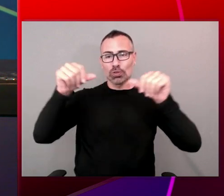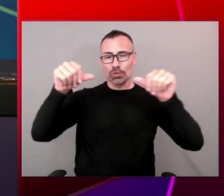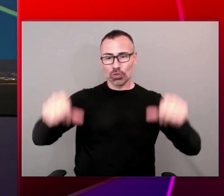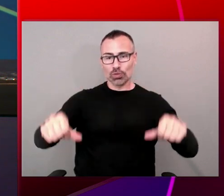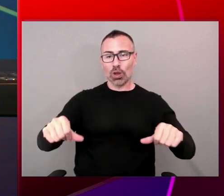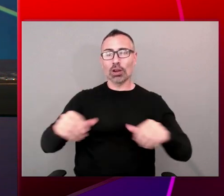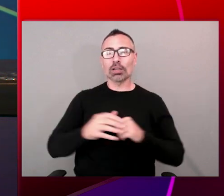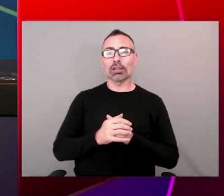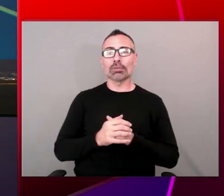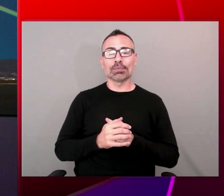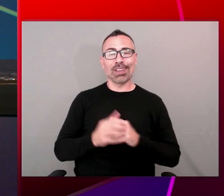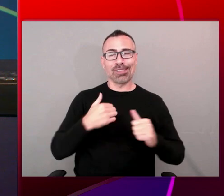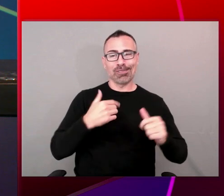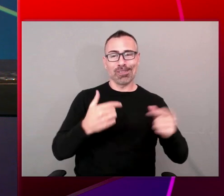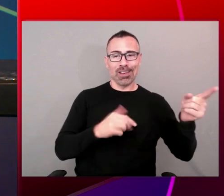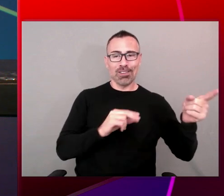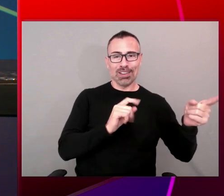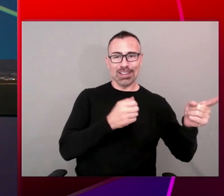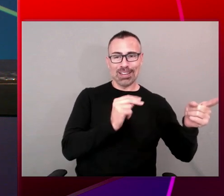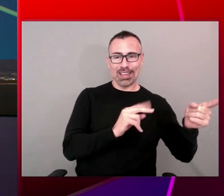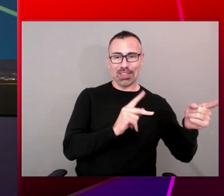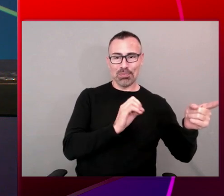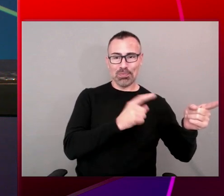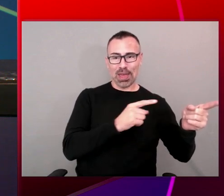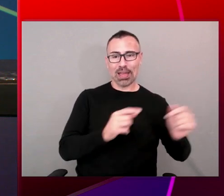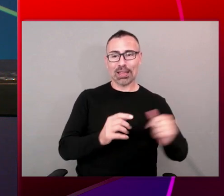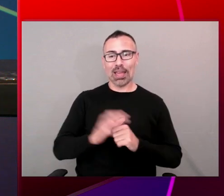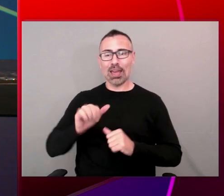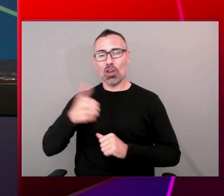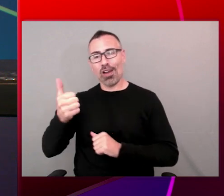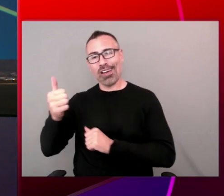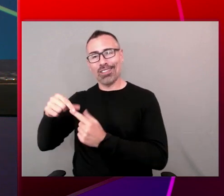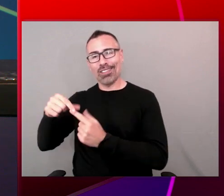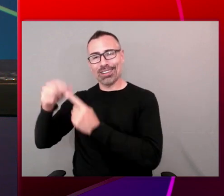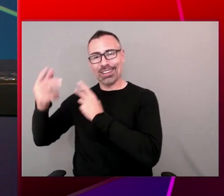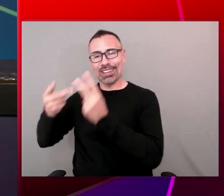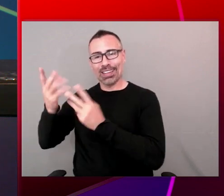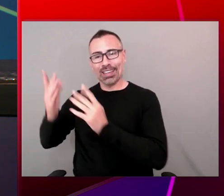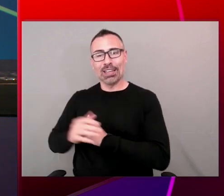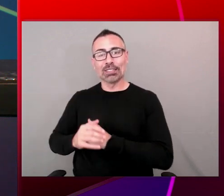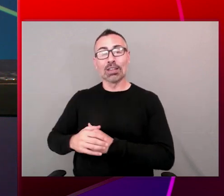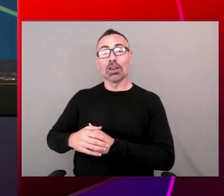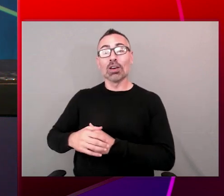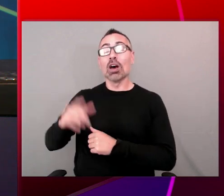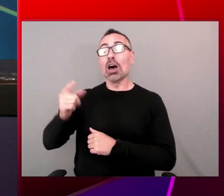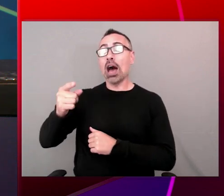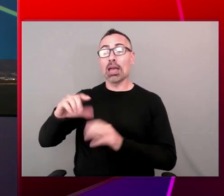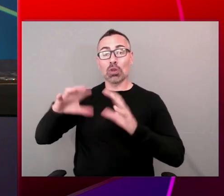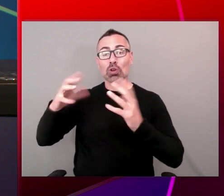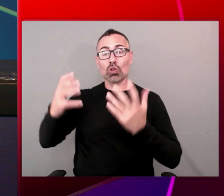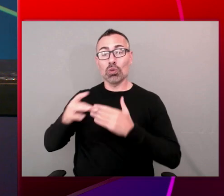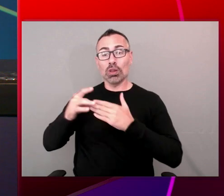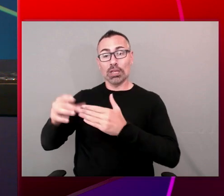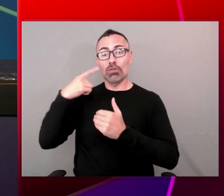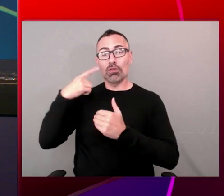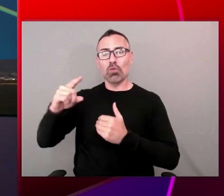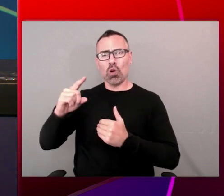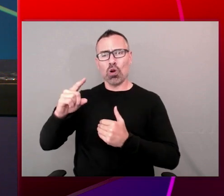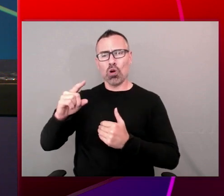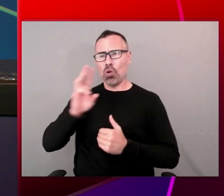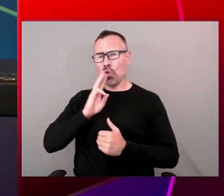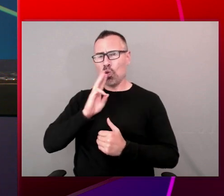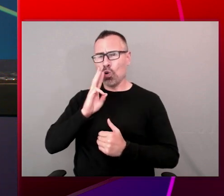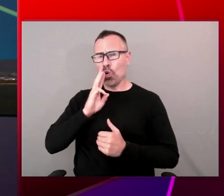we have our guest. Yes. Hi, Will Hughes, and I'm the global lead for water stewardship at AWS. Water stewardship.